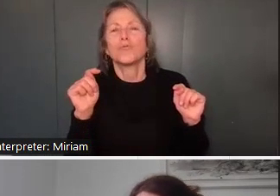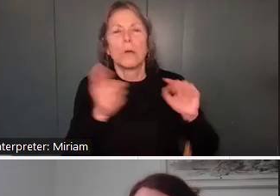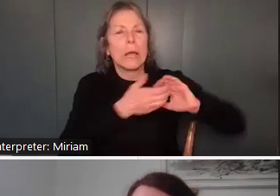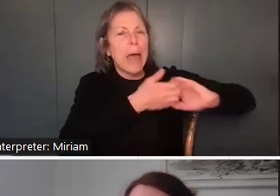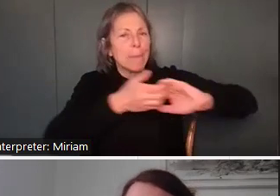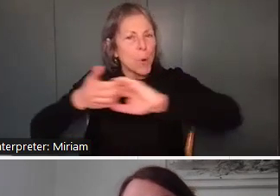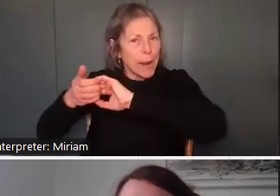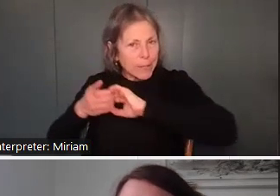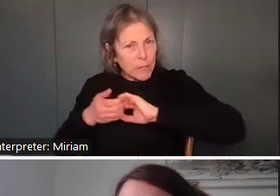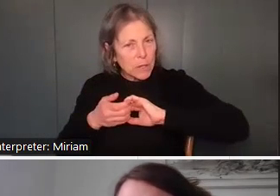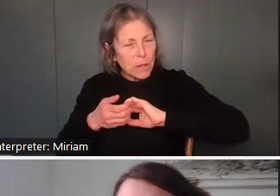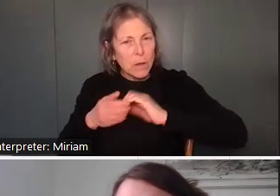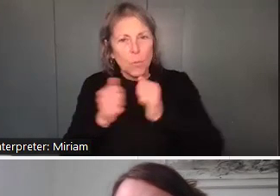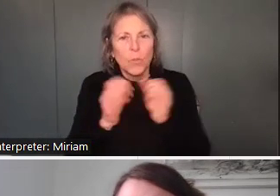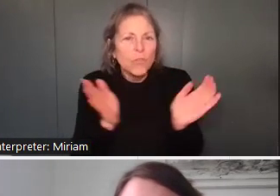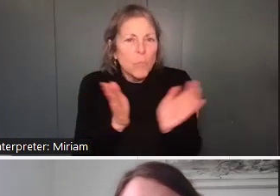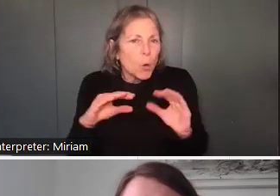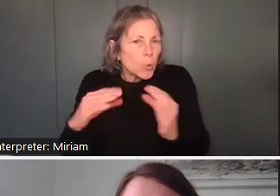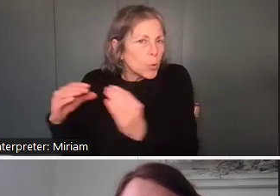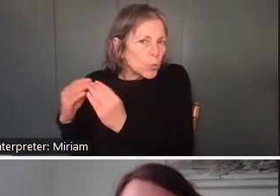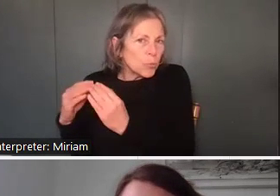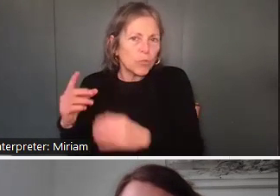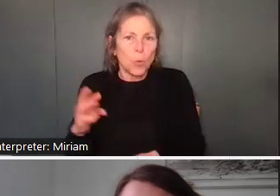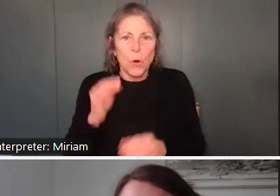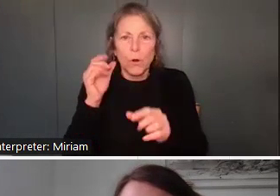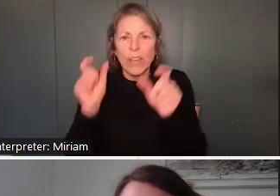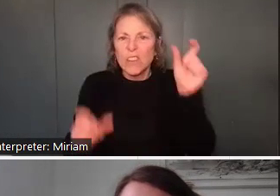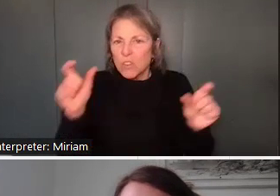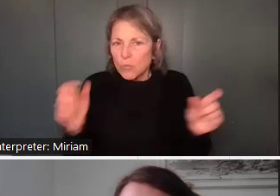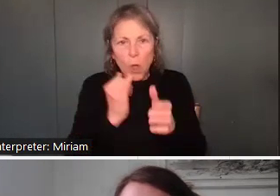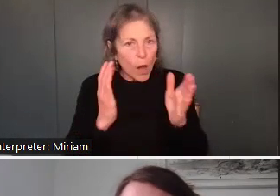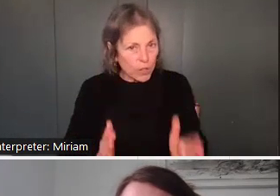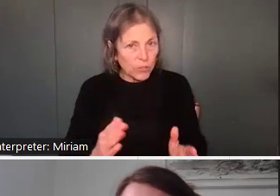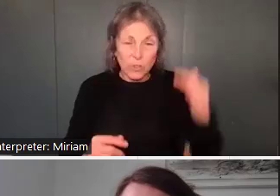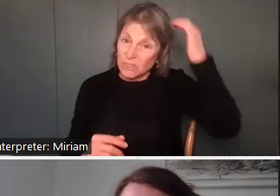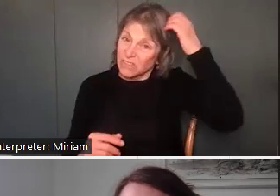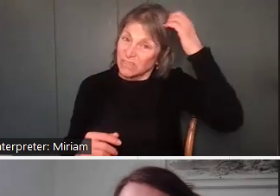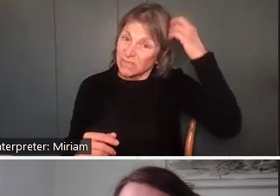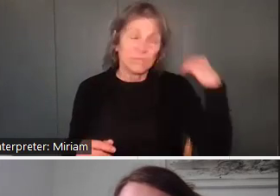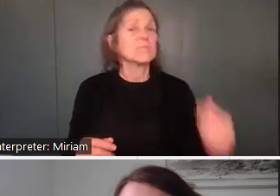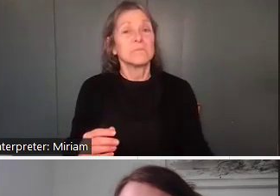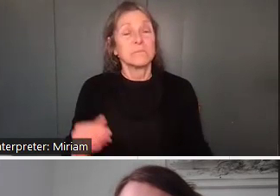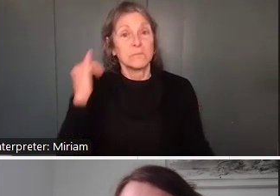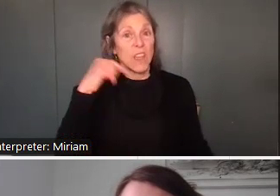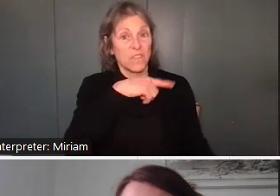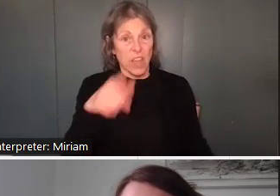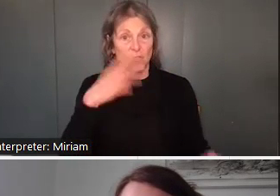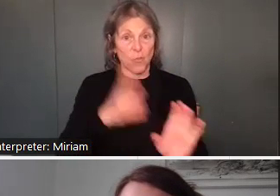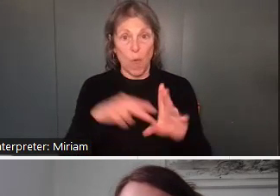with smaller groups or individual artists and having them in this